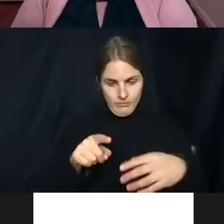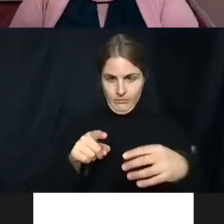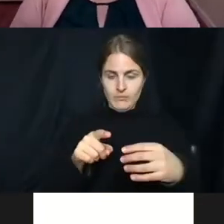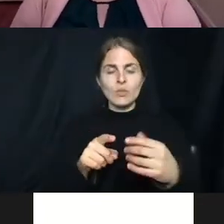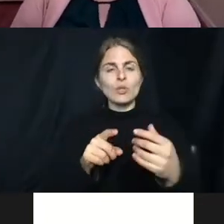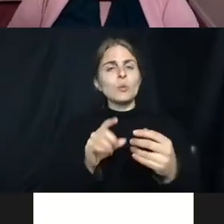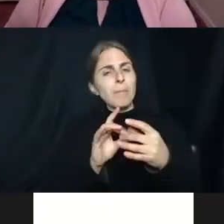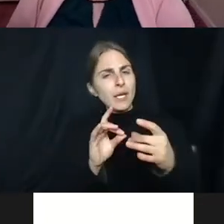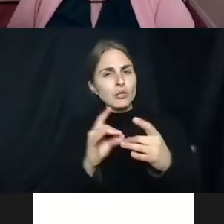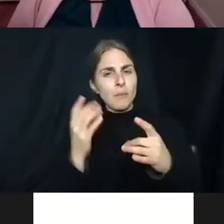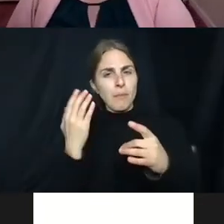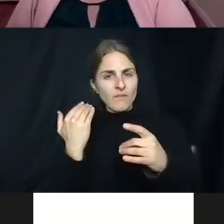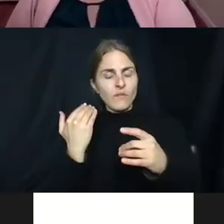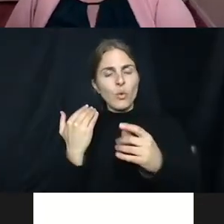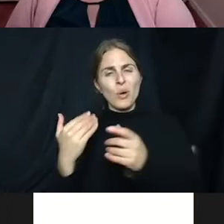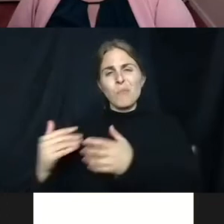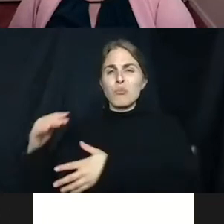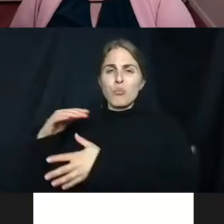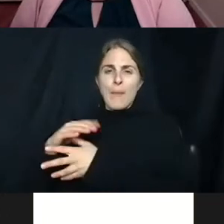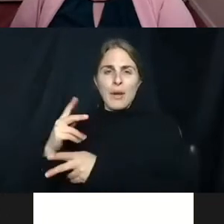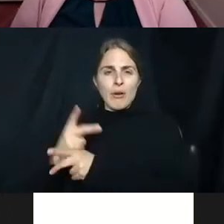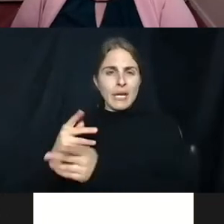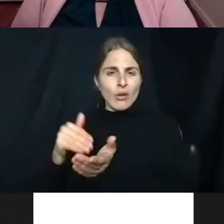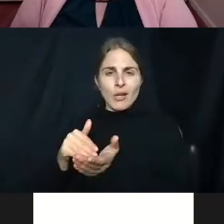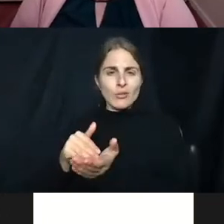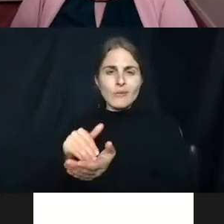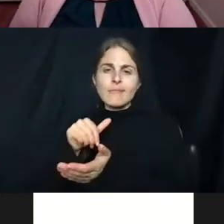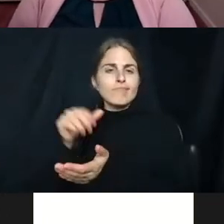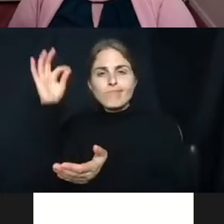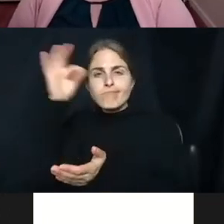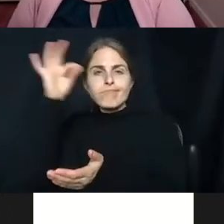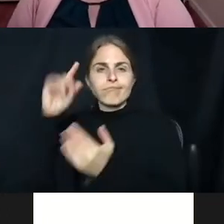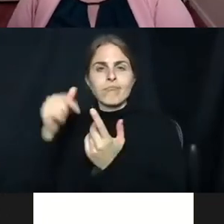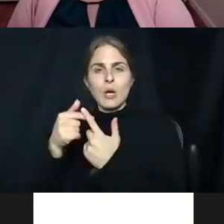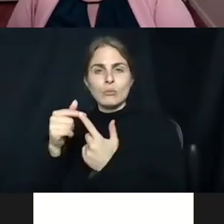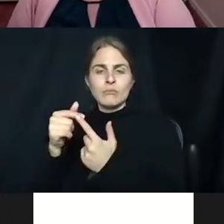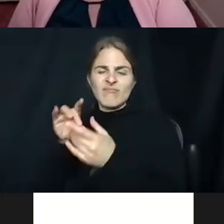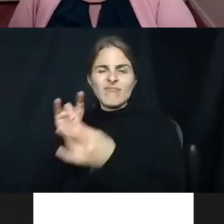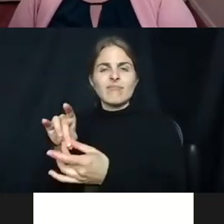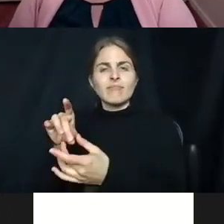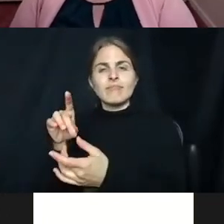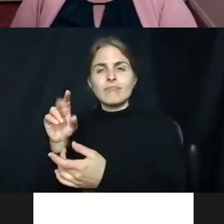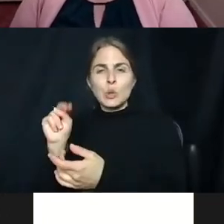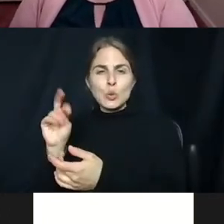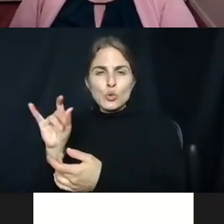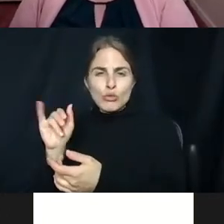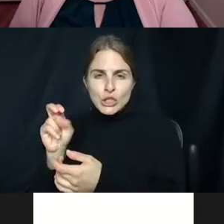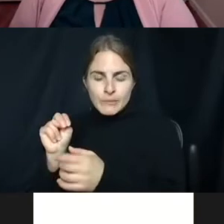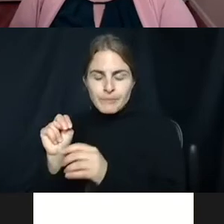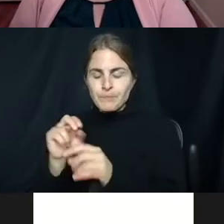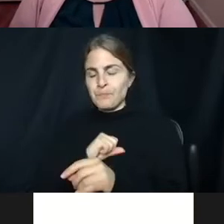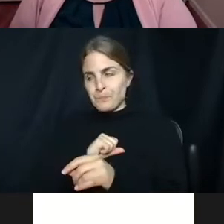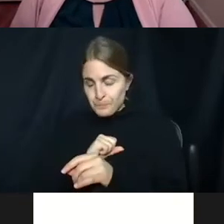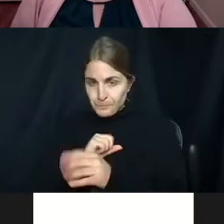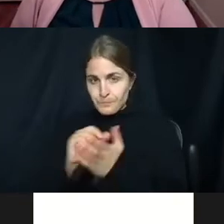about how a lot of times like primary care doctors don't have a ton of knowledge about nutrition. But of course, you know,